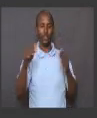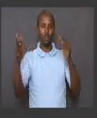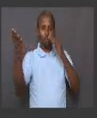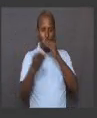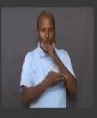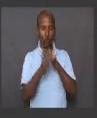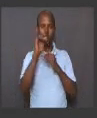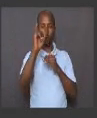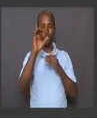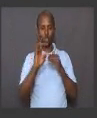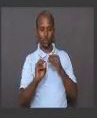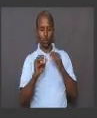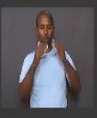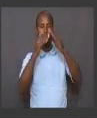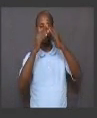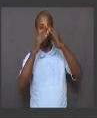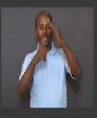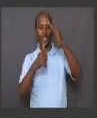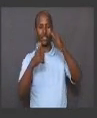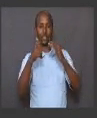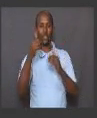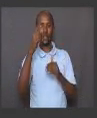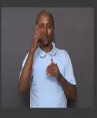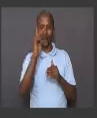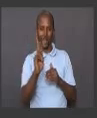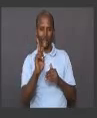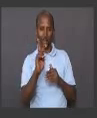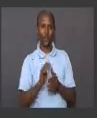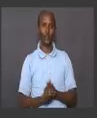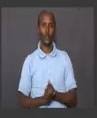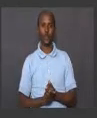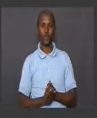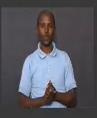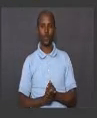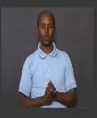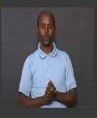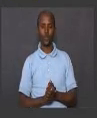over y0 minus k.